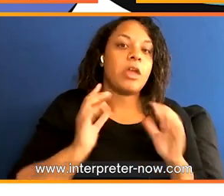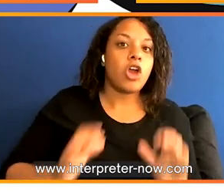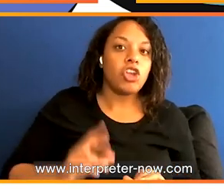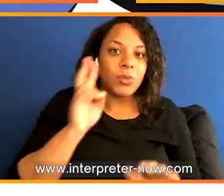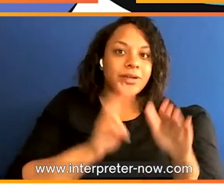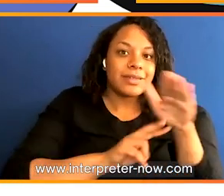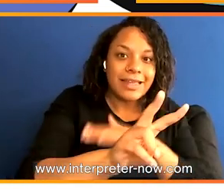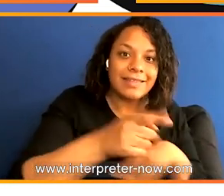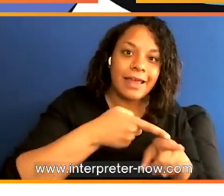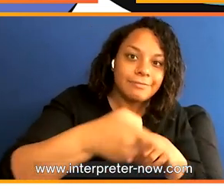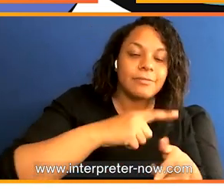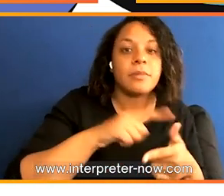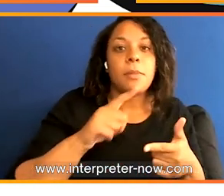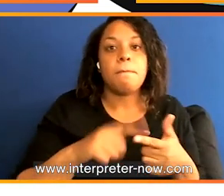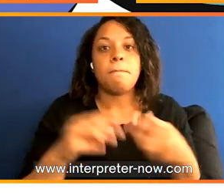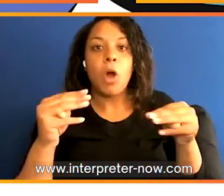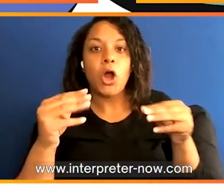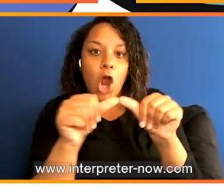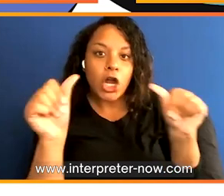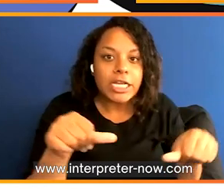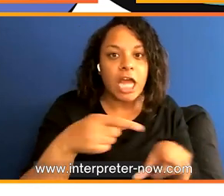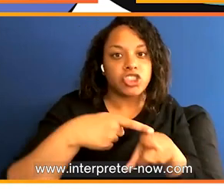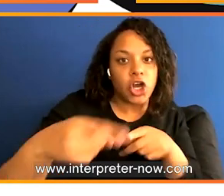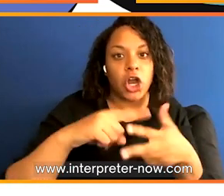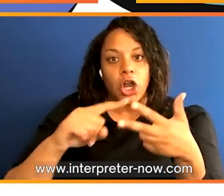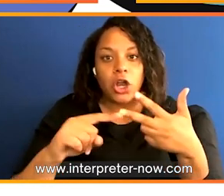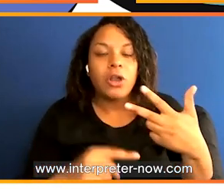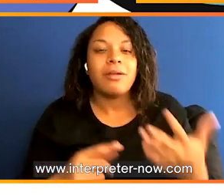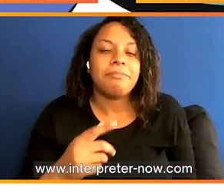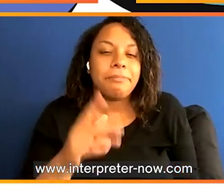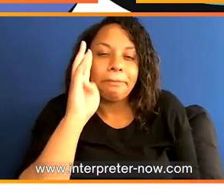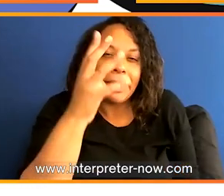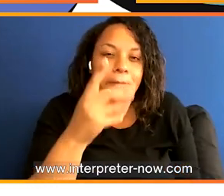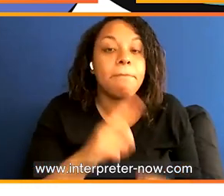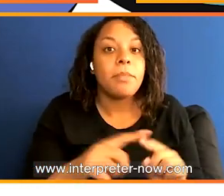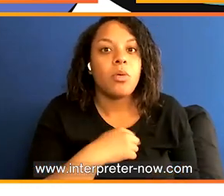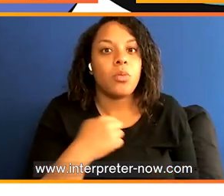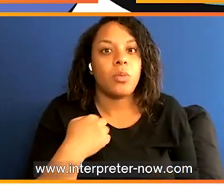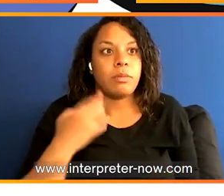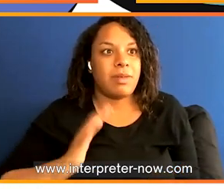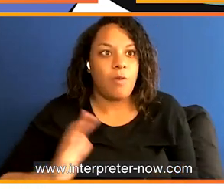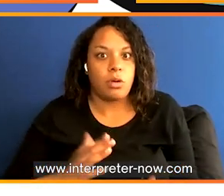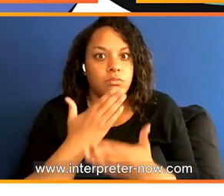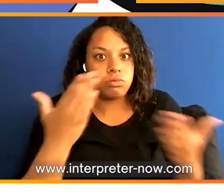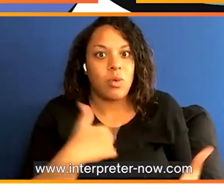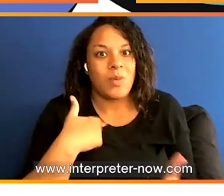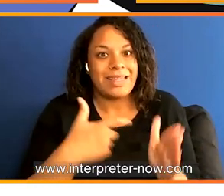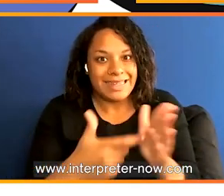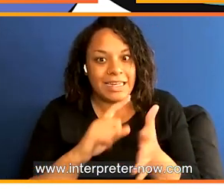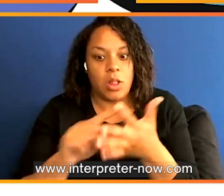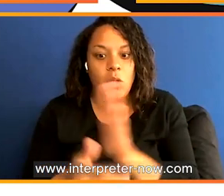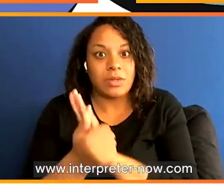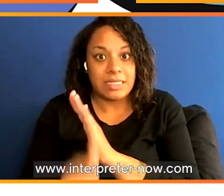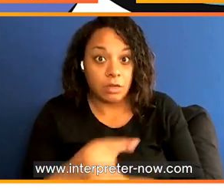a specific capability in customer insights and, you know, marketing architecture. I'm just going to make that up, but not really, because